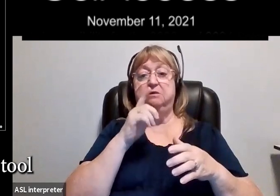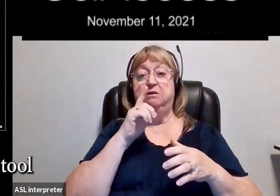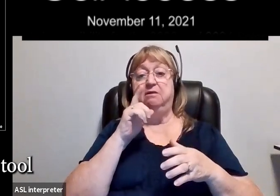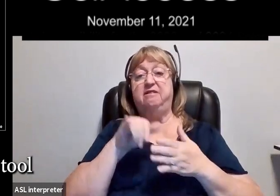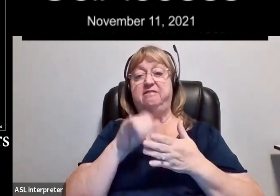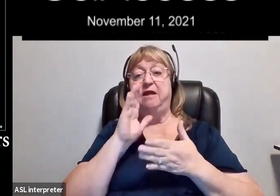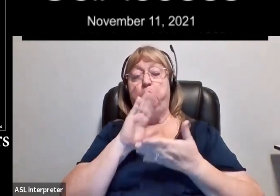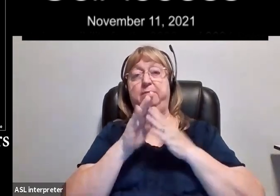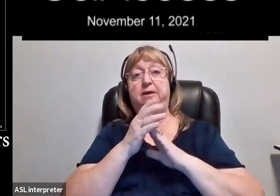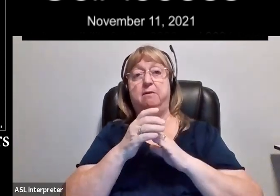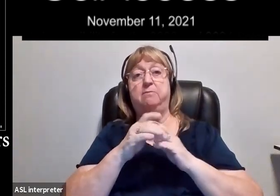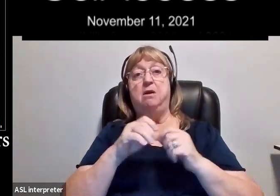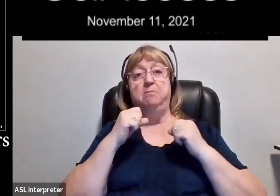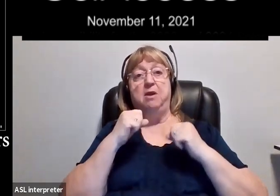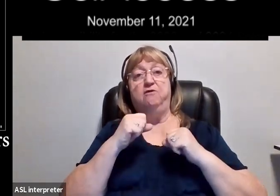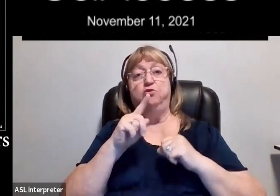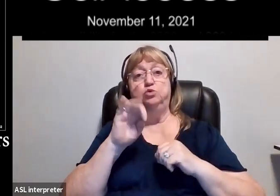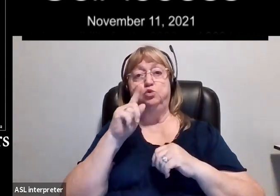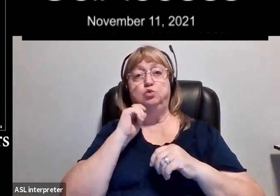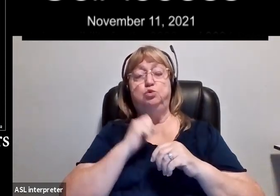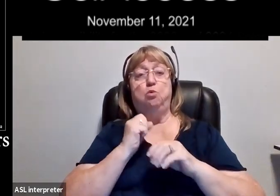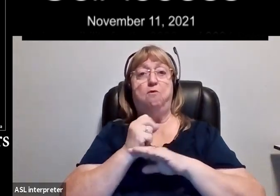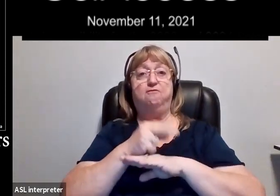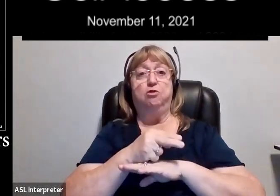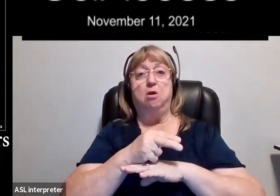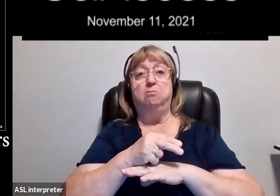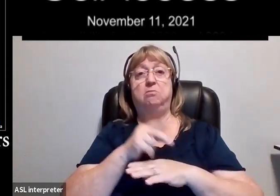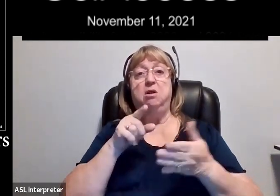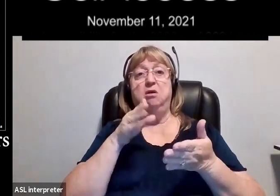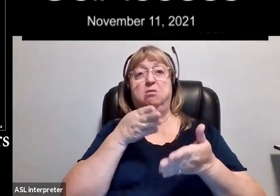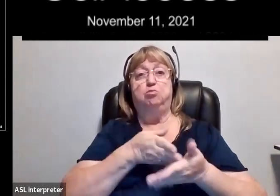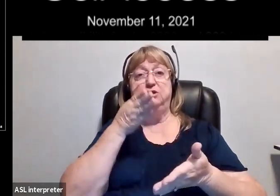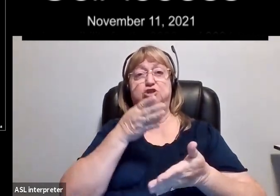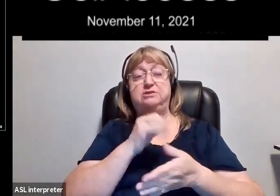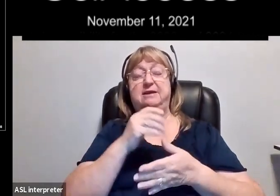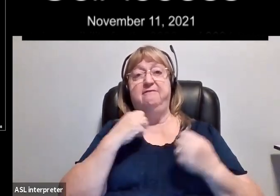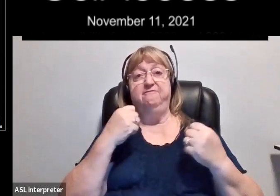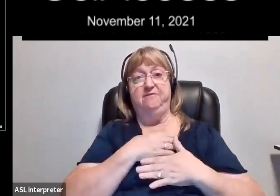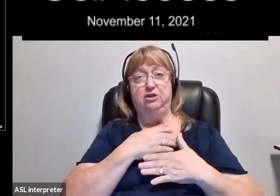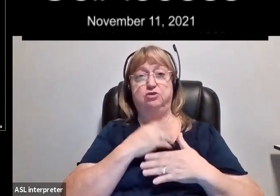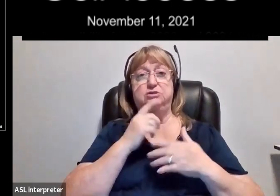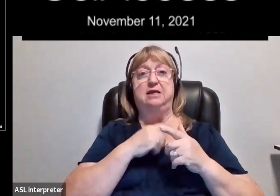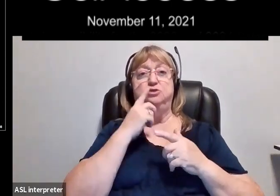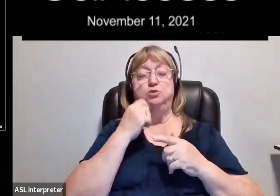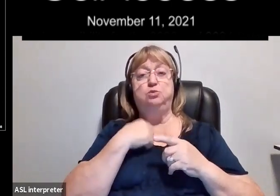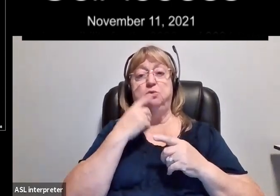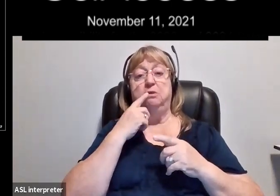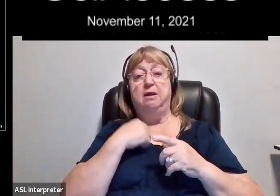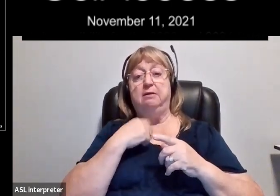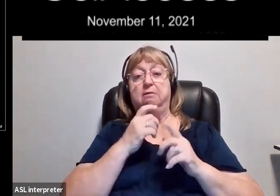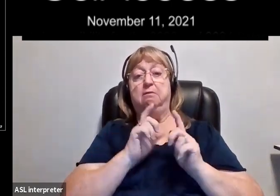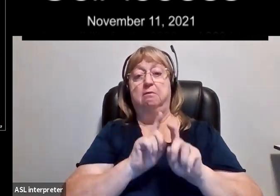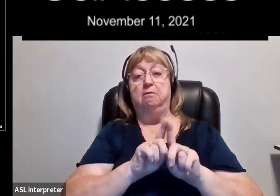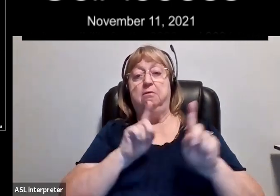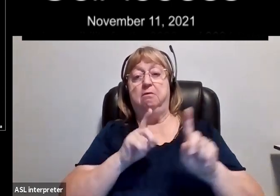a powerful tool to overcome prejudice and fears, to estrange oneself,